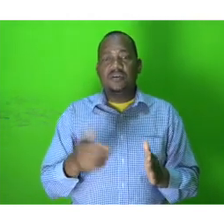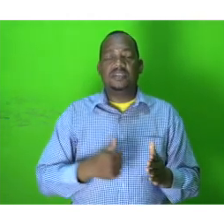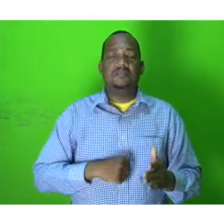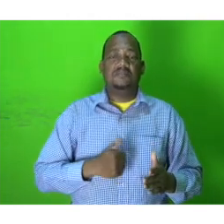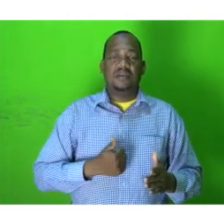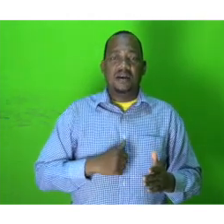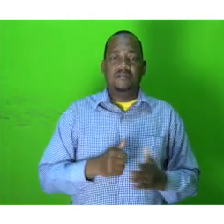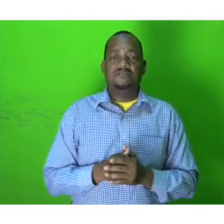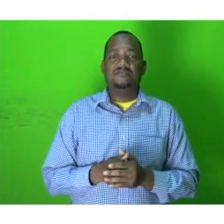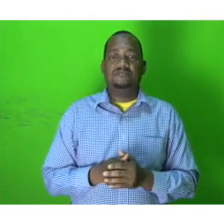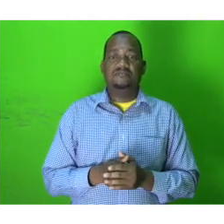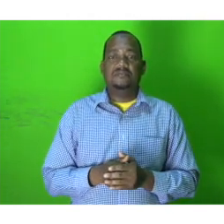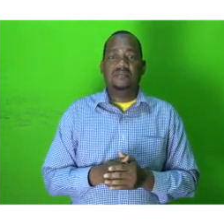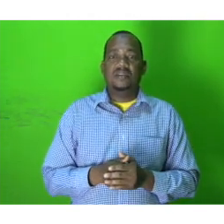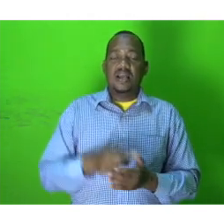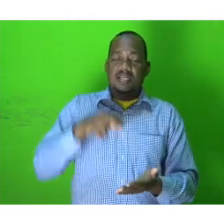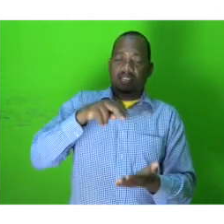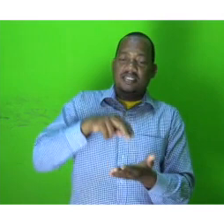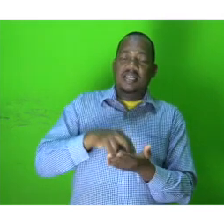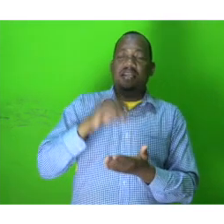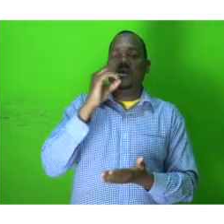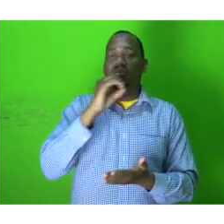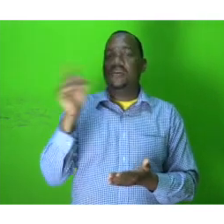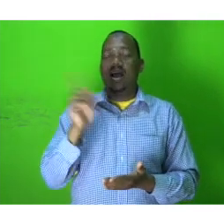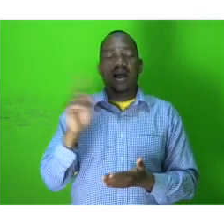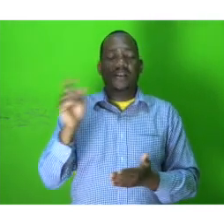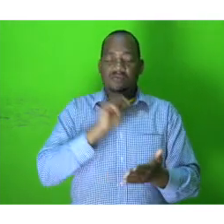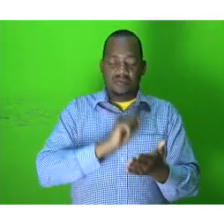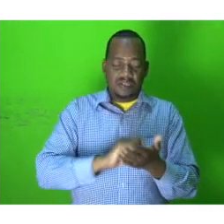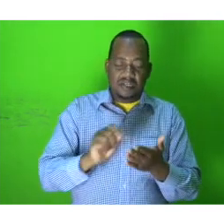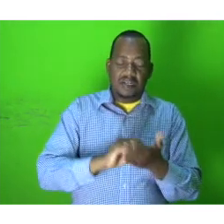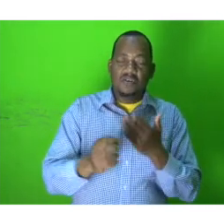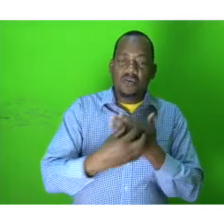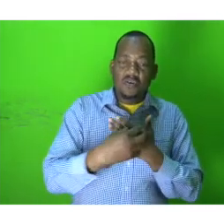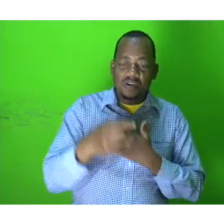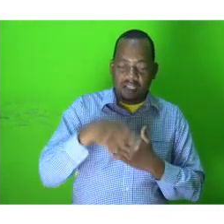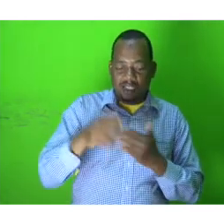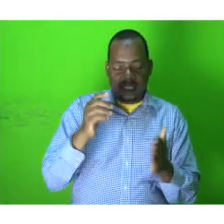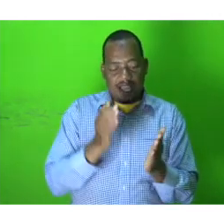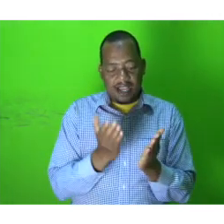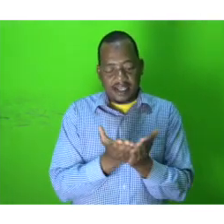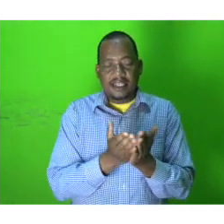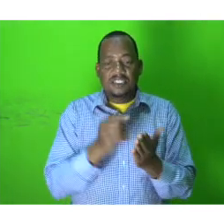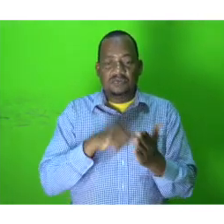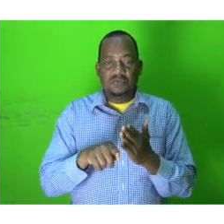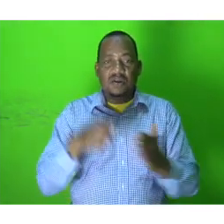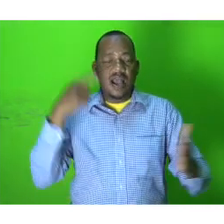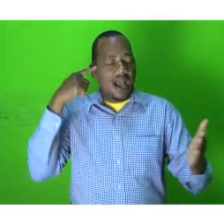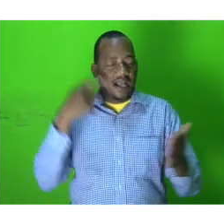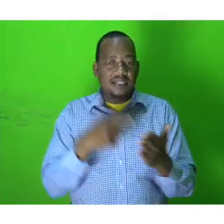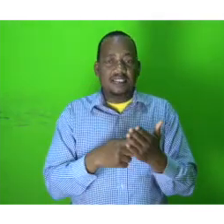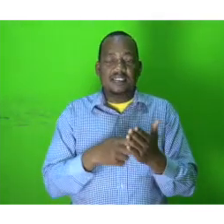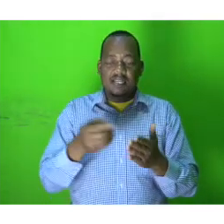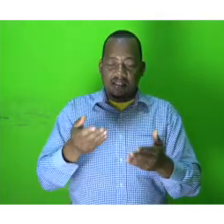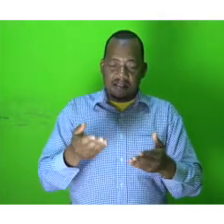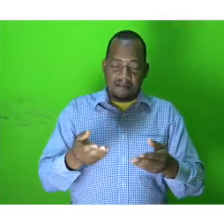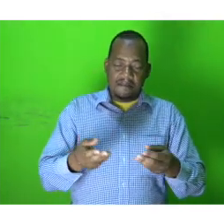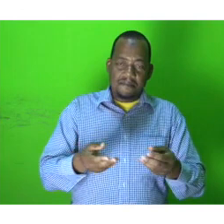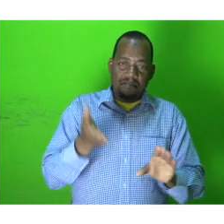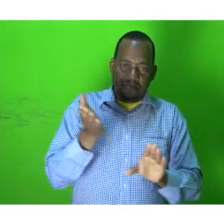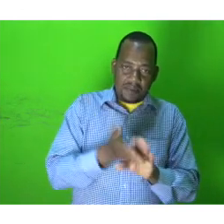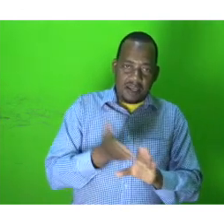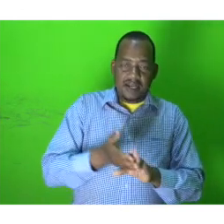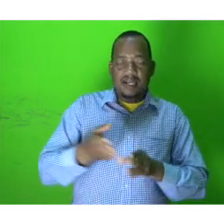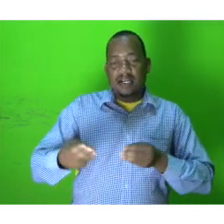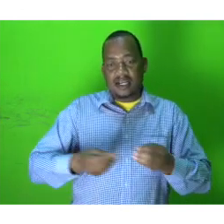behalf. Standing order are not recorded in the cash book until when the bank customer receives a